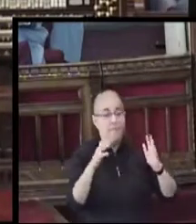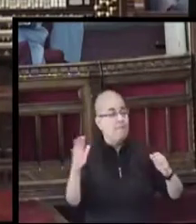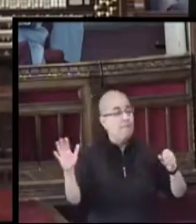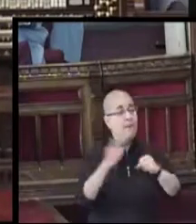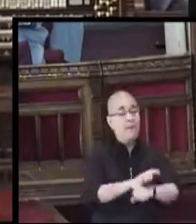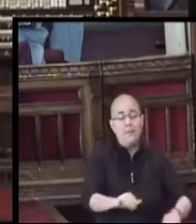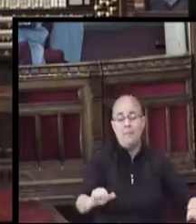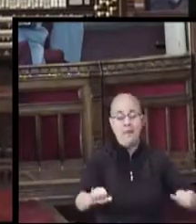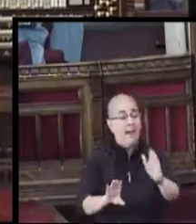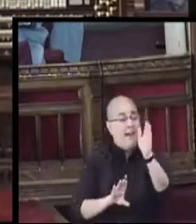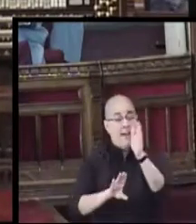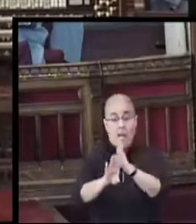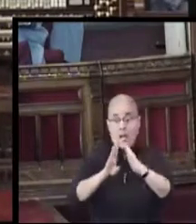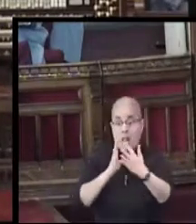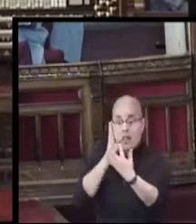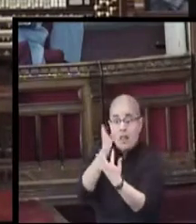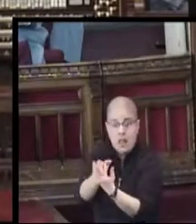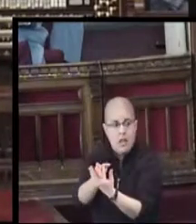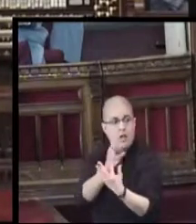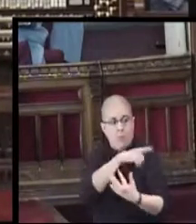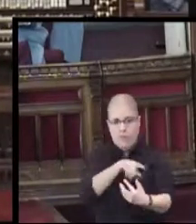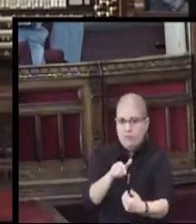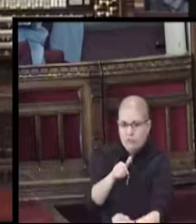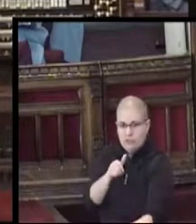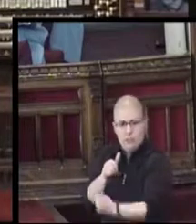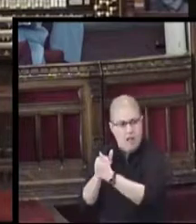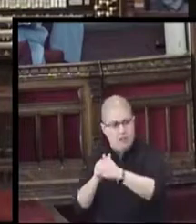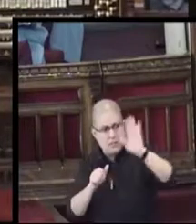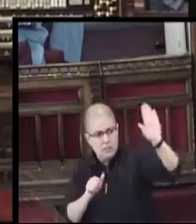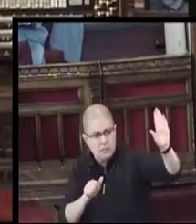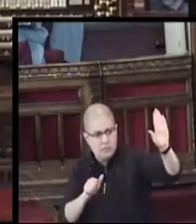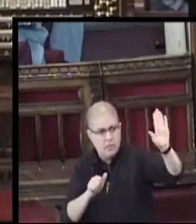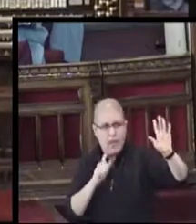potential, that we are to challenge those laws.